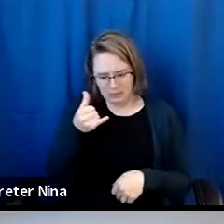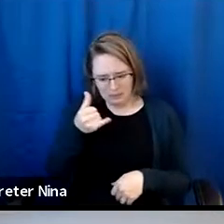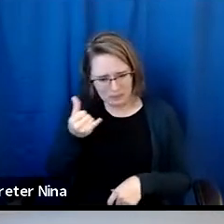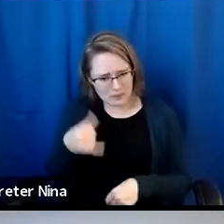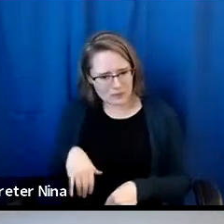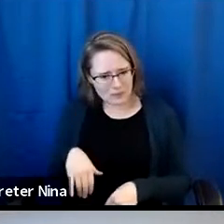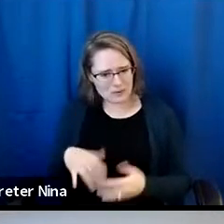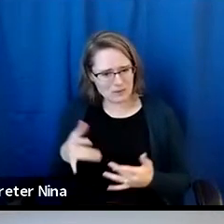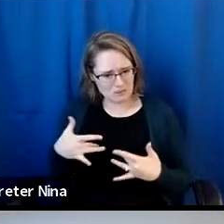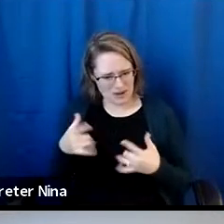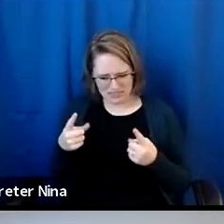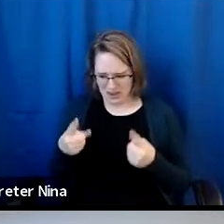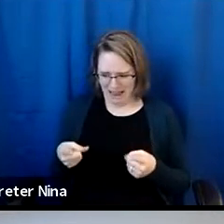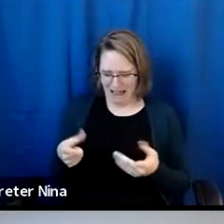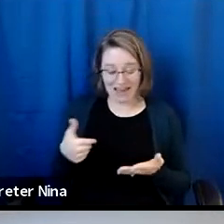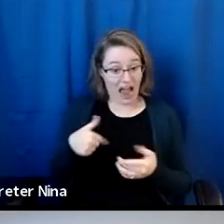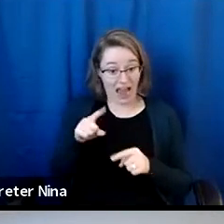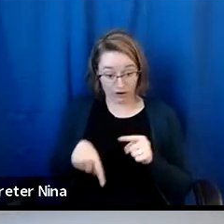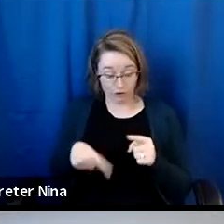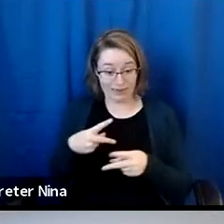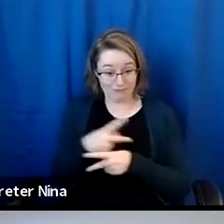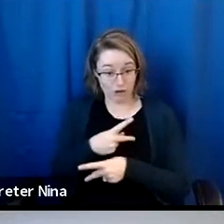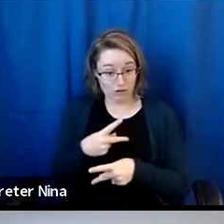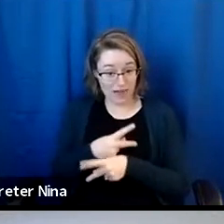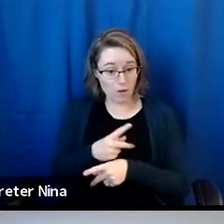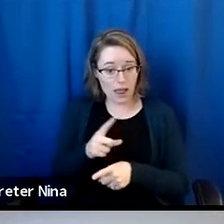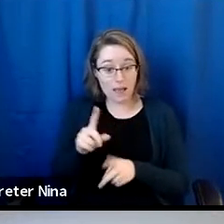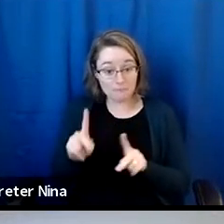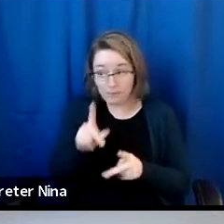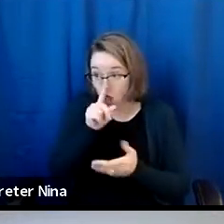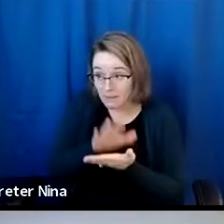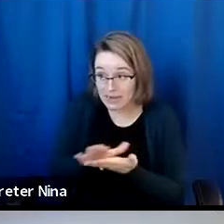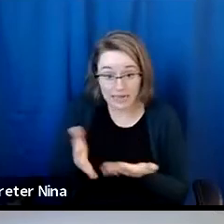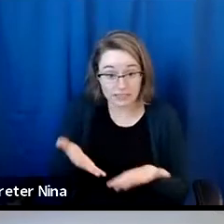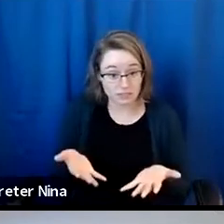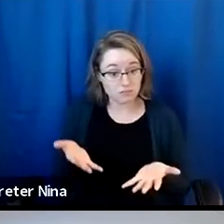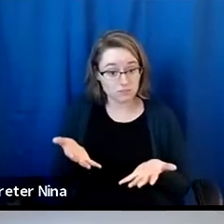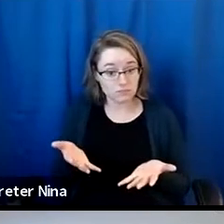what is going on? I couldn't figure it out. People are being nice to me.